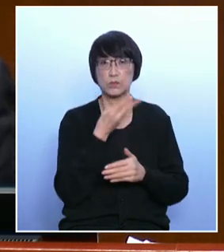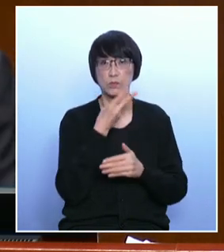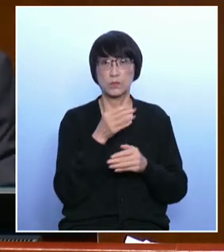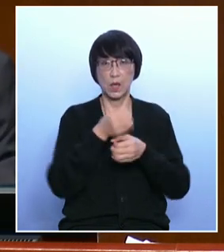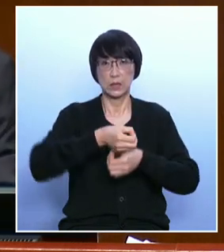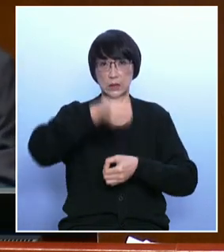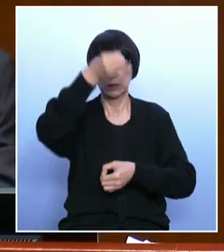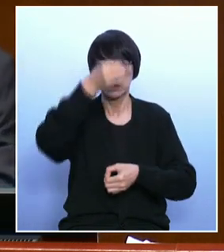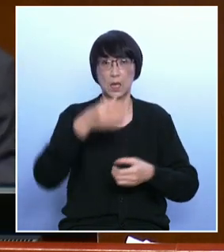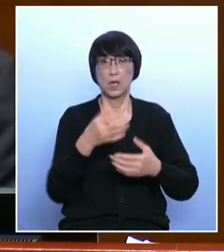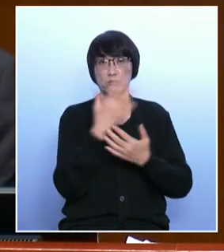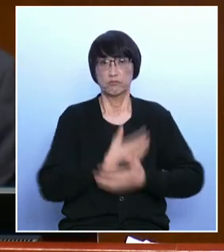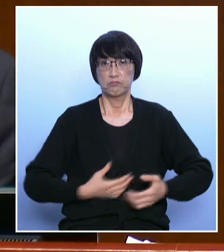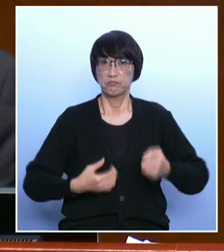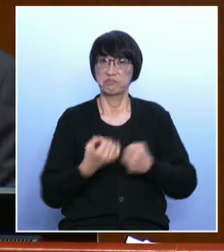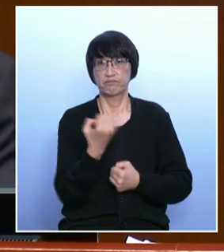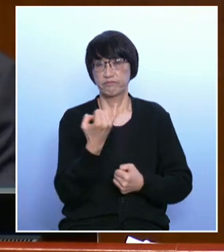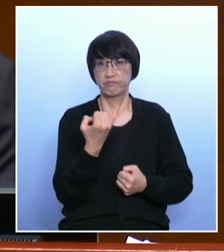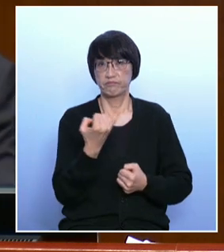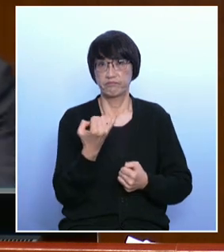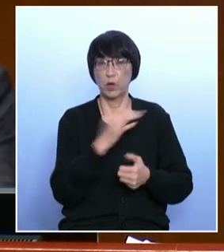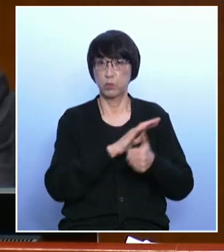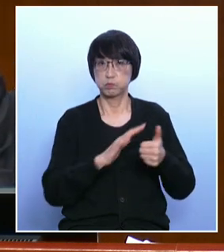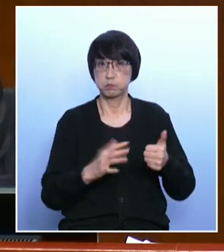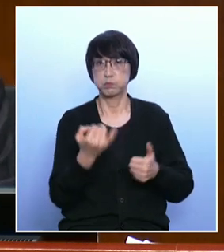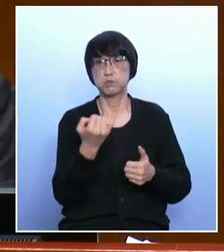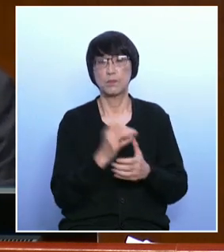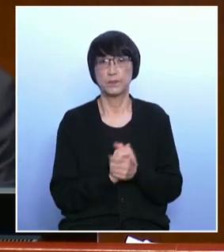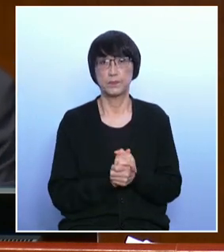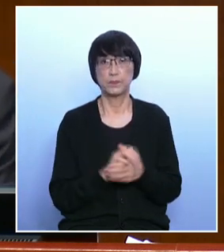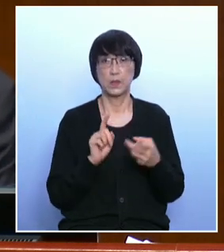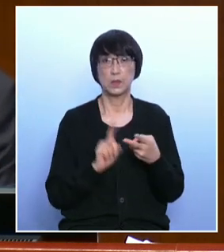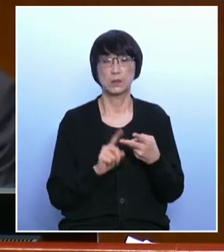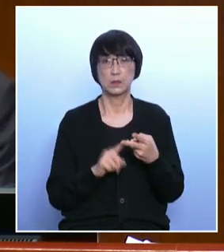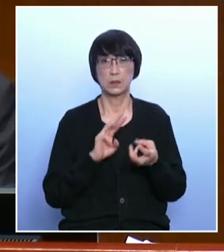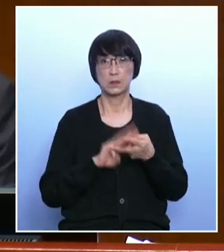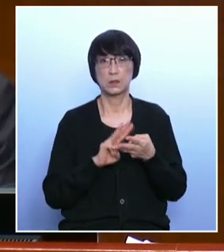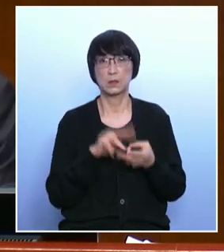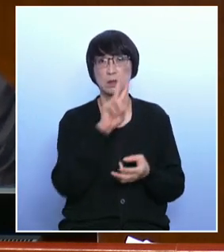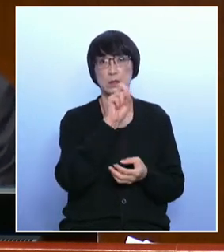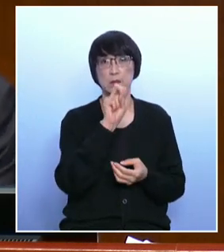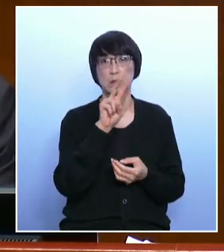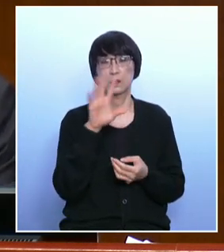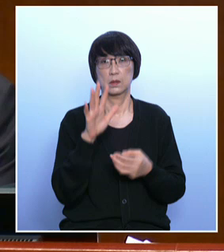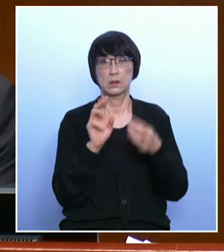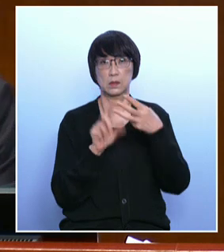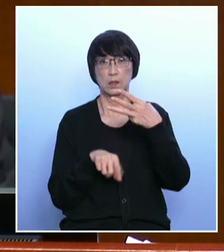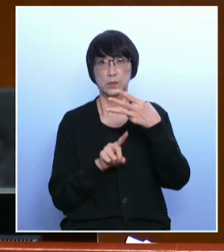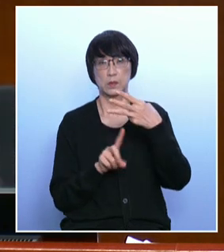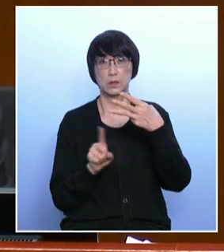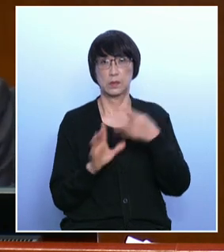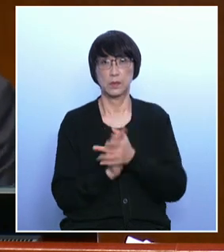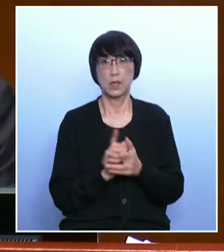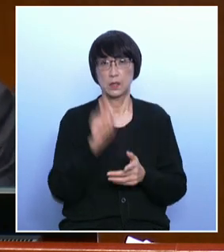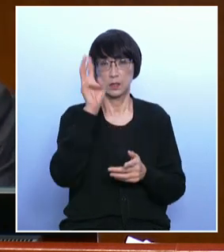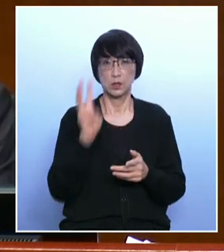Referral memorandum from the Public Complaints Office of the Legislative Council Secretariat regarding policies issues relating to improving the